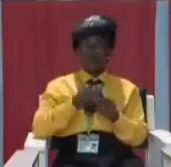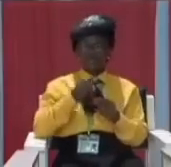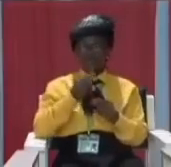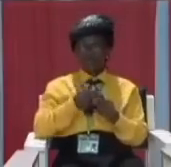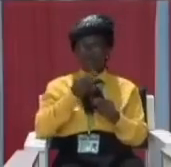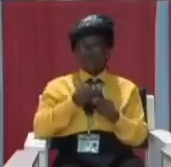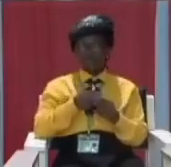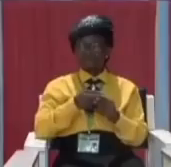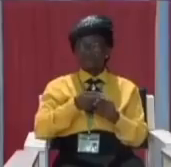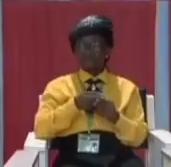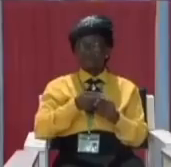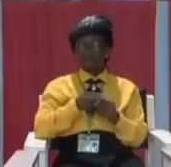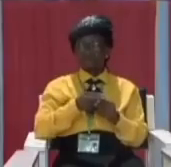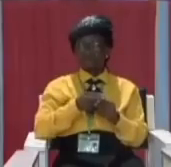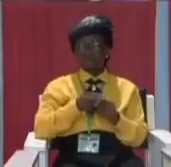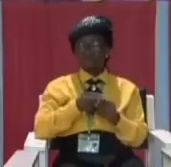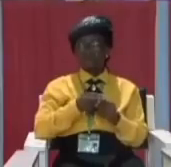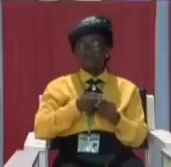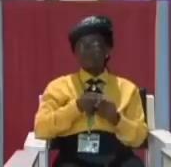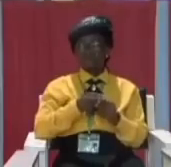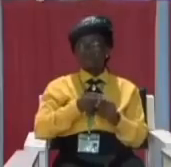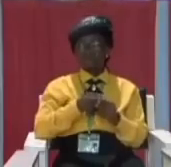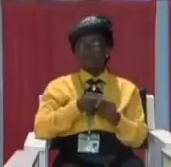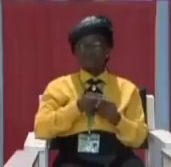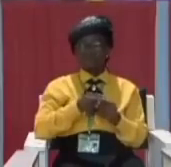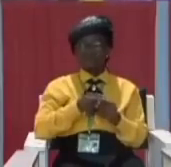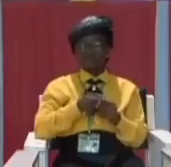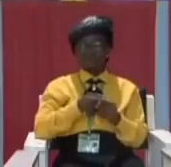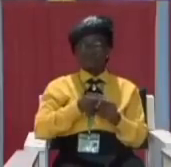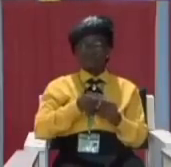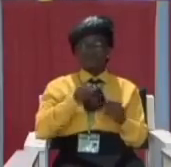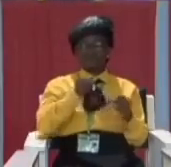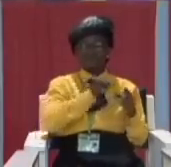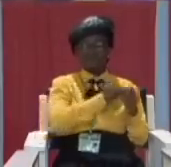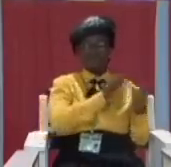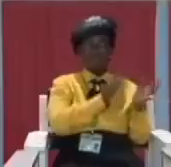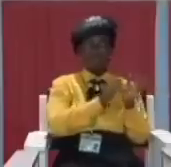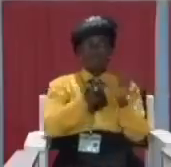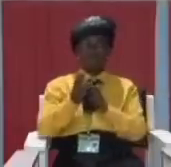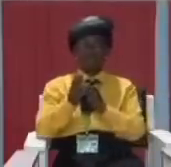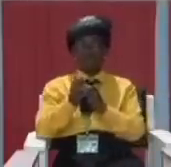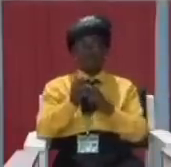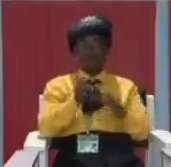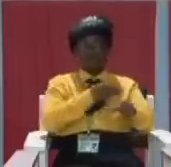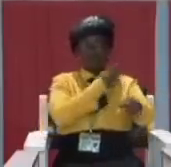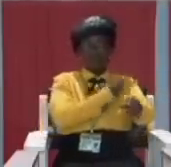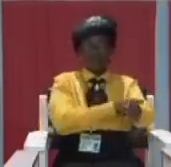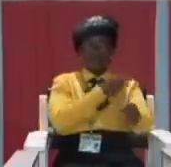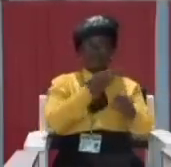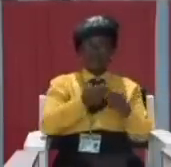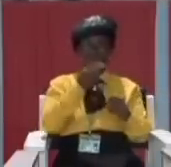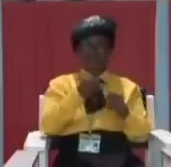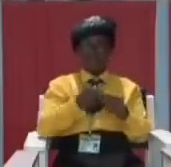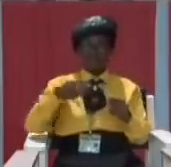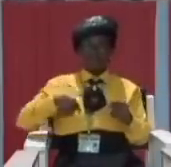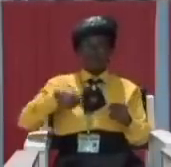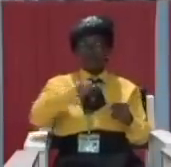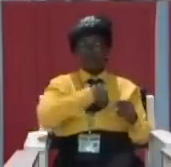In Jesus' mighty name we have